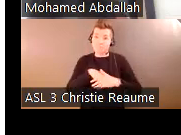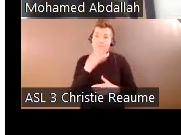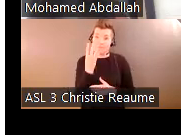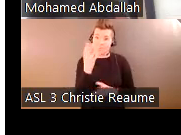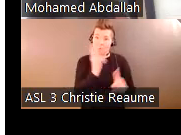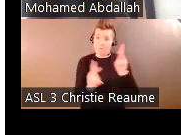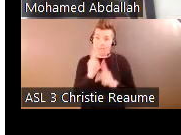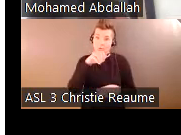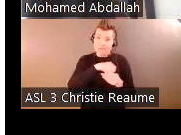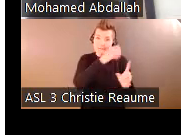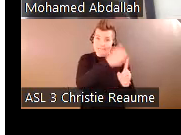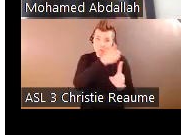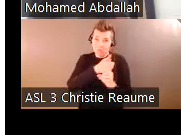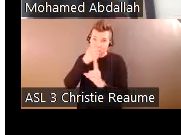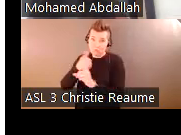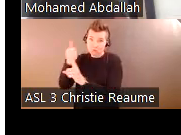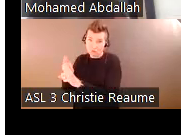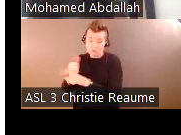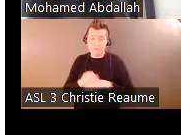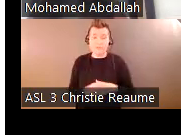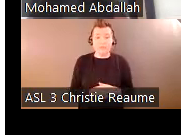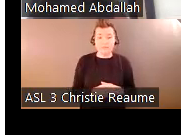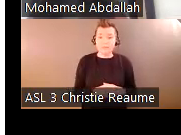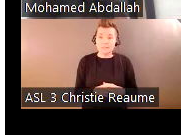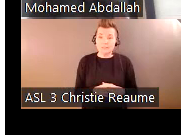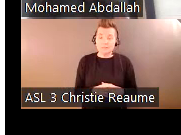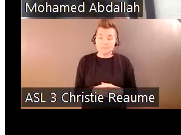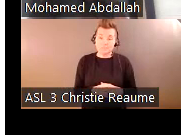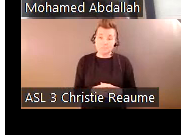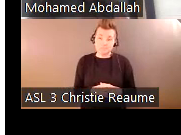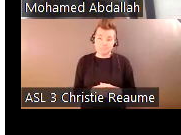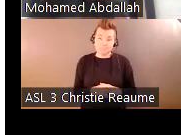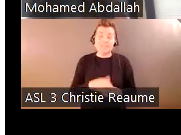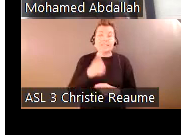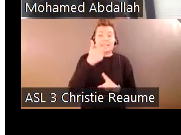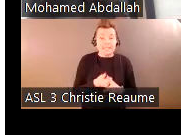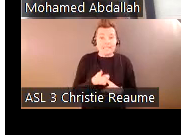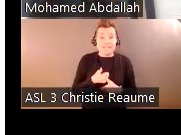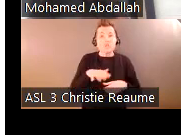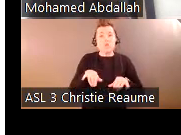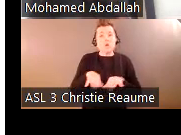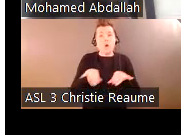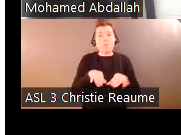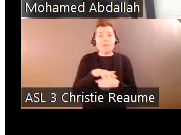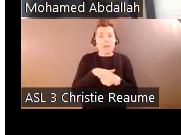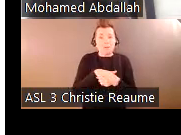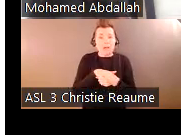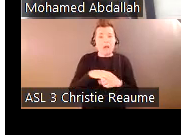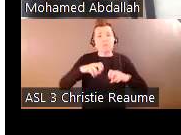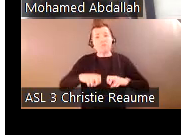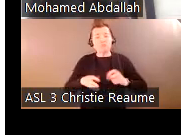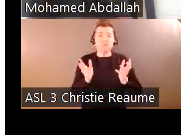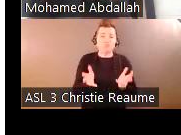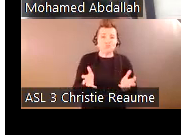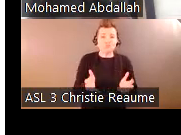at capacity, and then every other home has four people. They have their own common area, they receive their meals, and they have a large